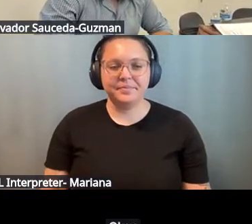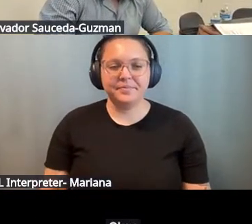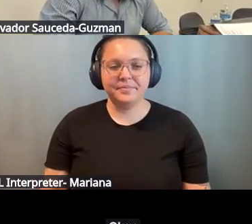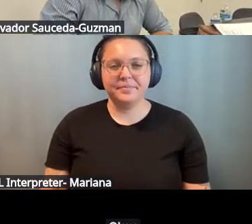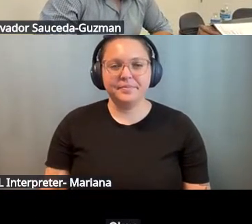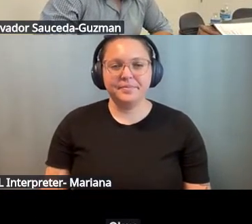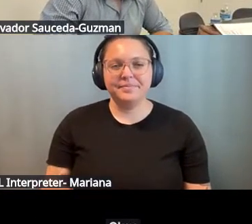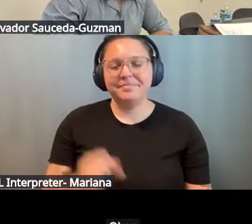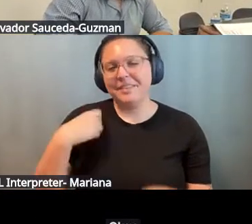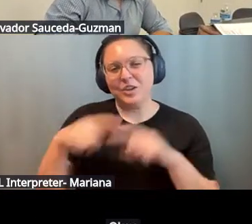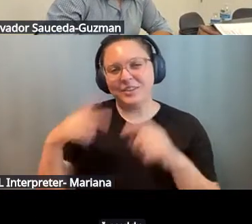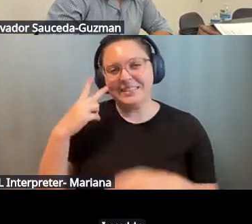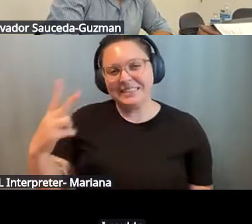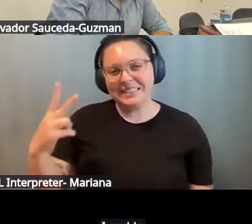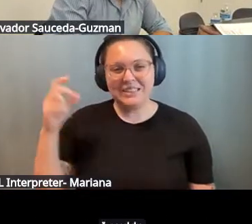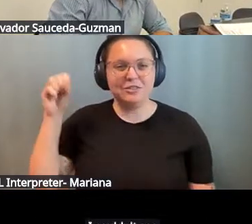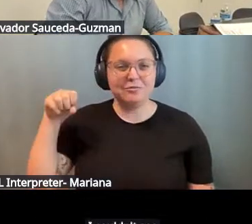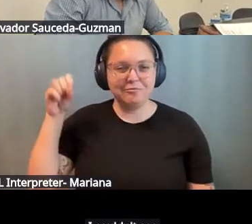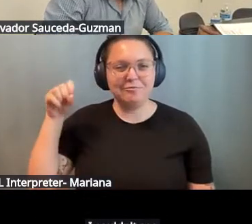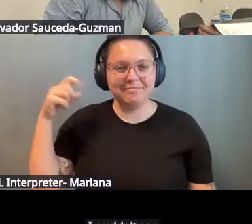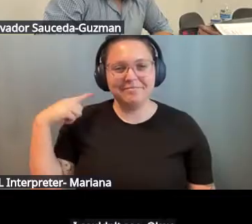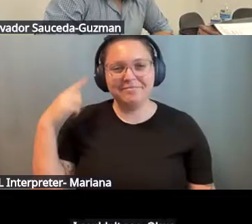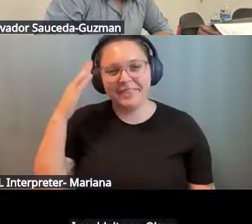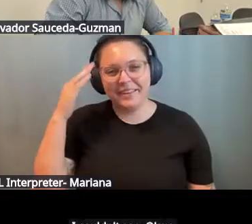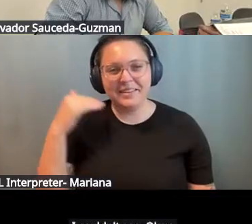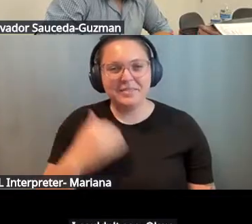I couldn't see you. Okay.